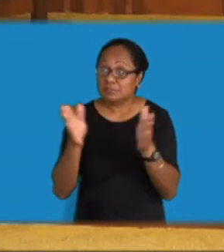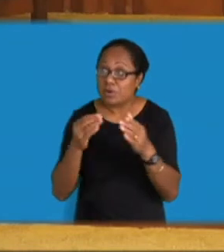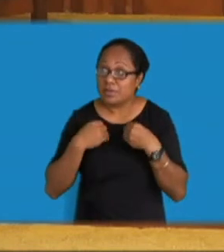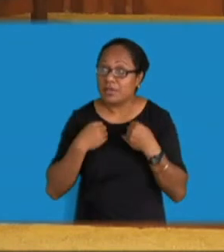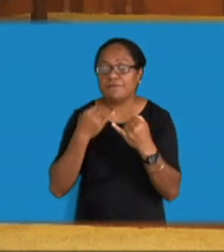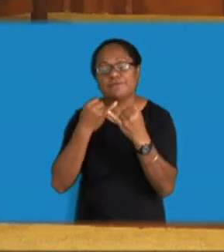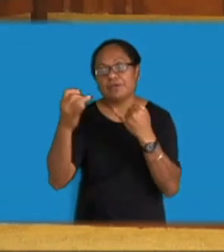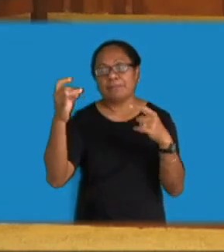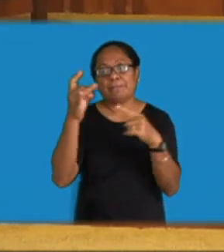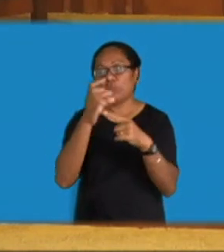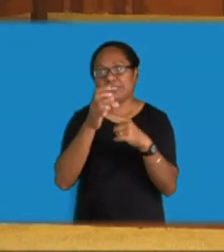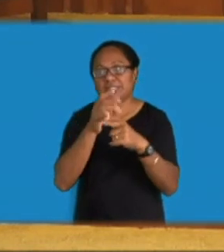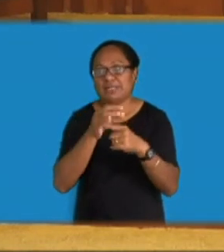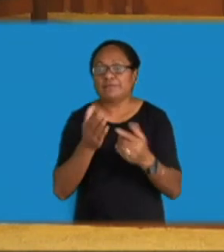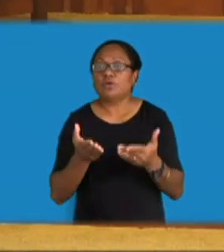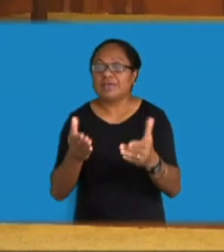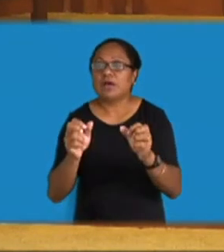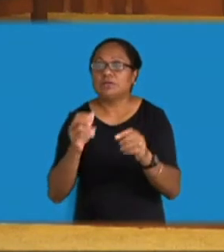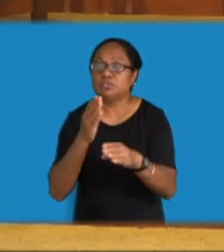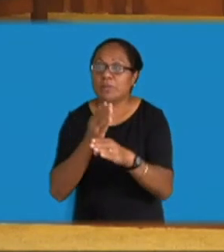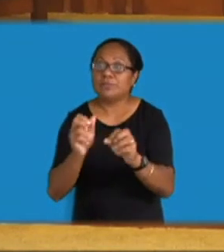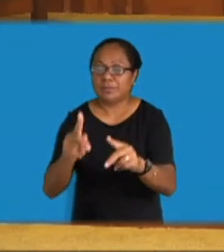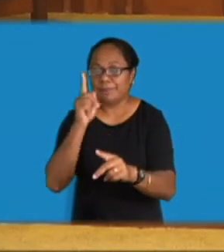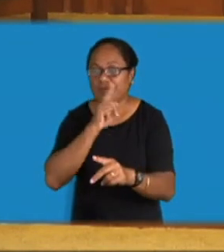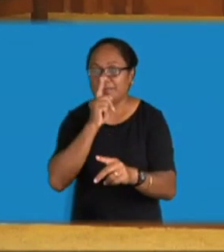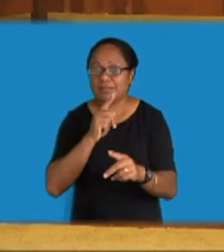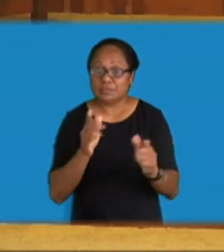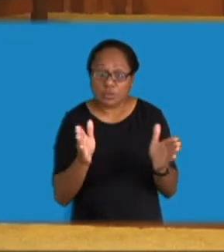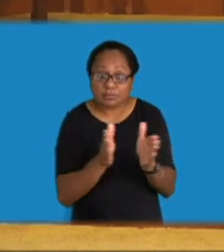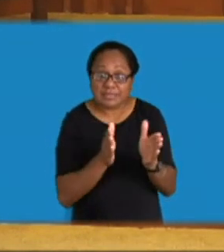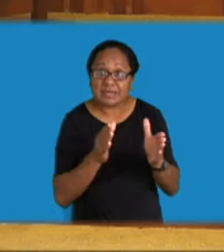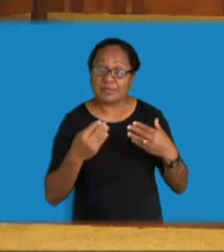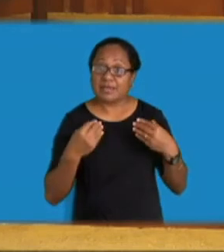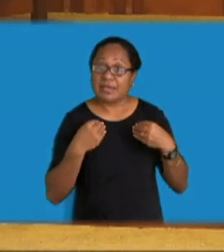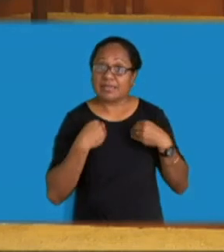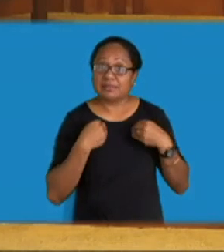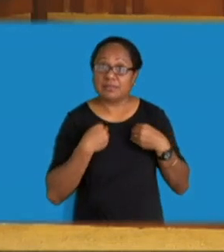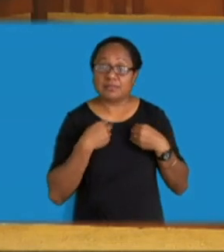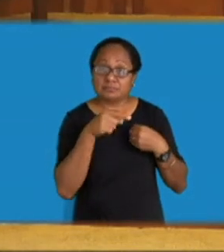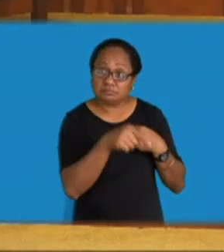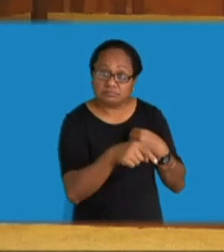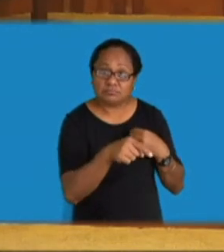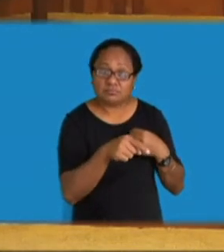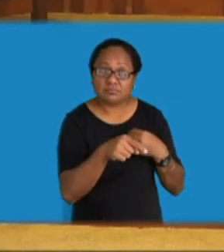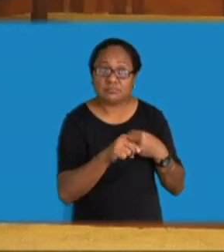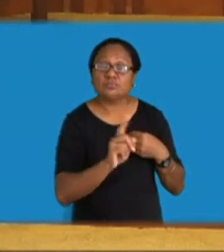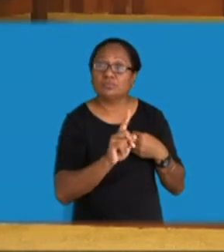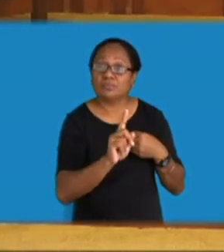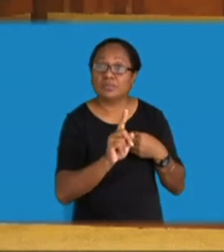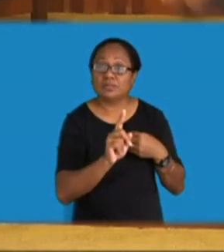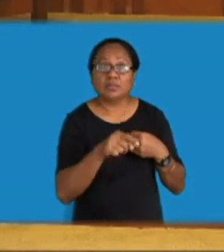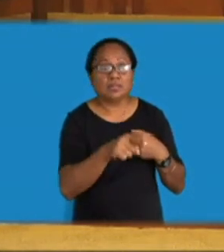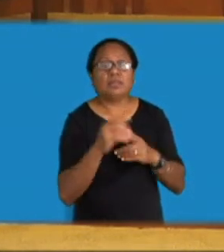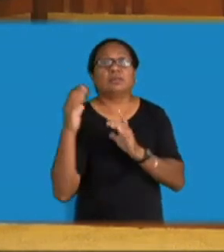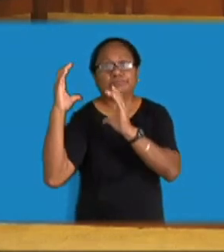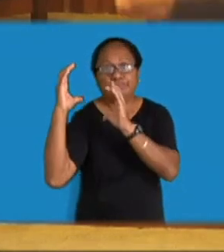job creation. And what is happening is medium enterprises in this country are reeling under a burden